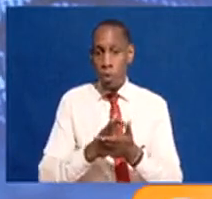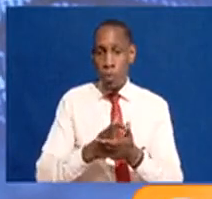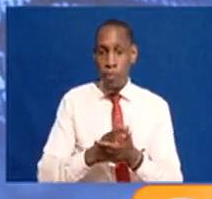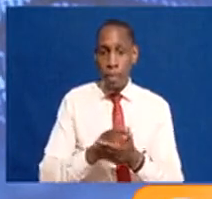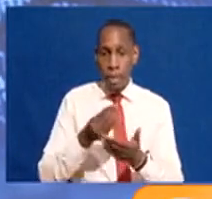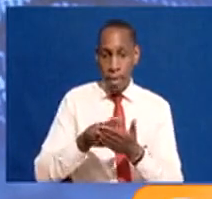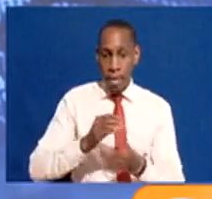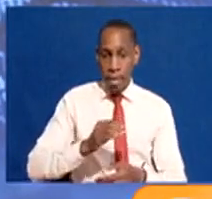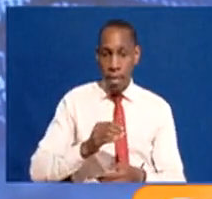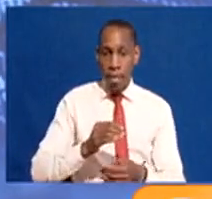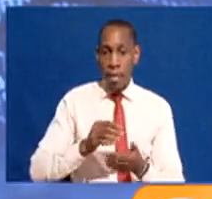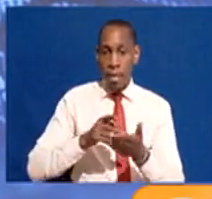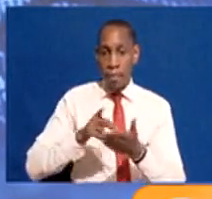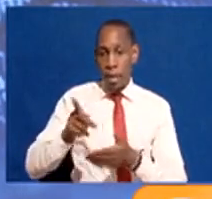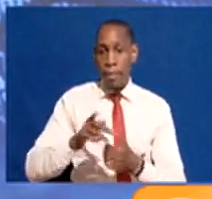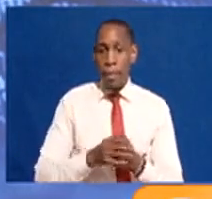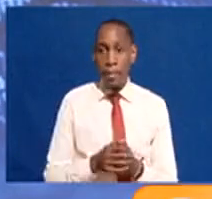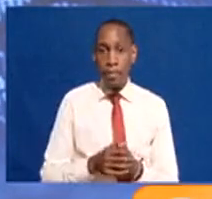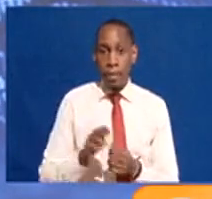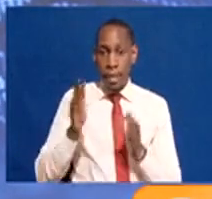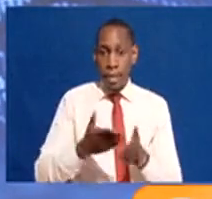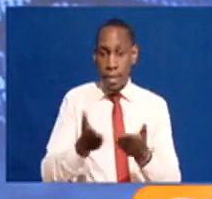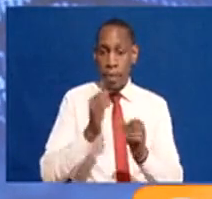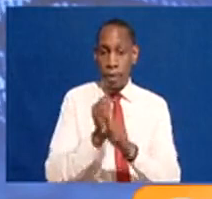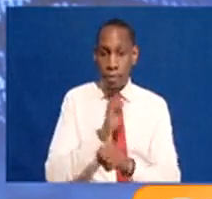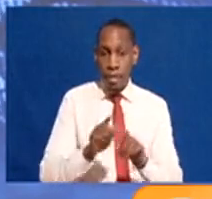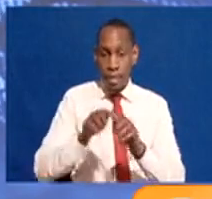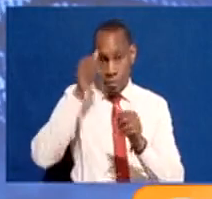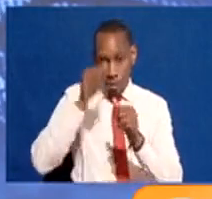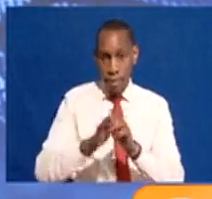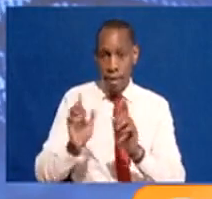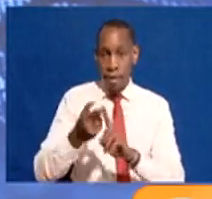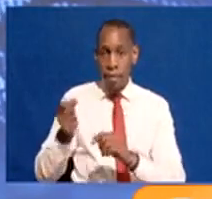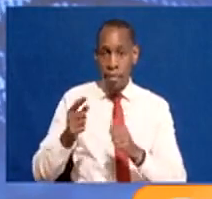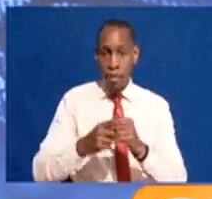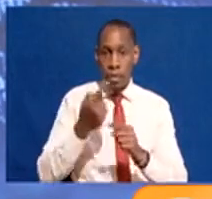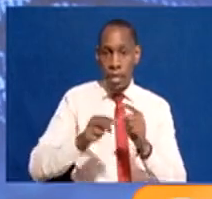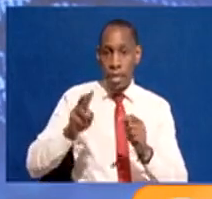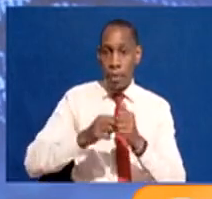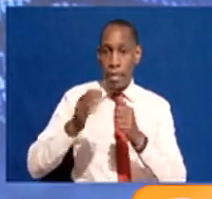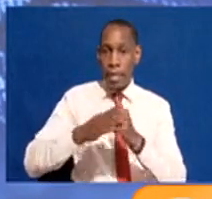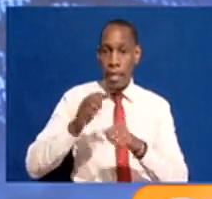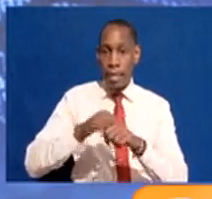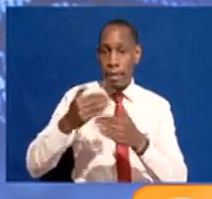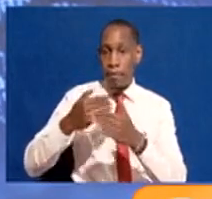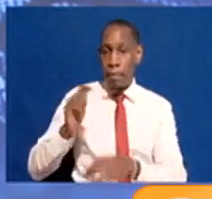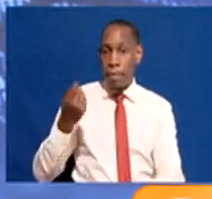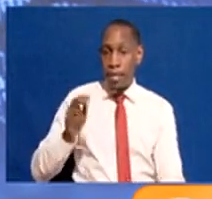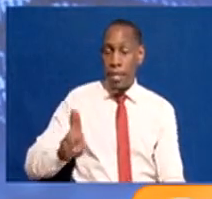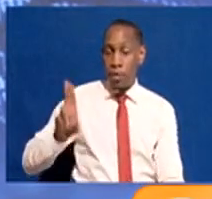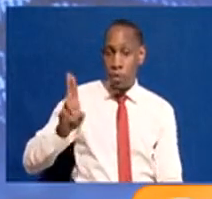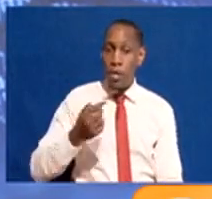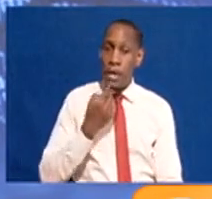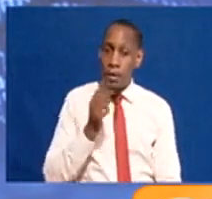already done the work. In fact, you remember June 1st, 2019, when then-President